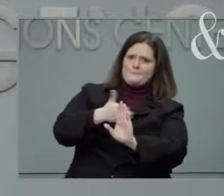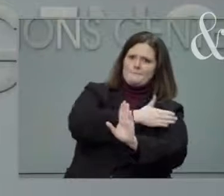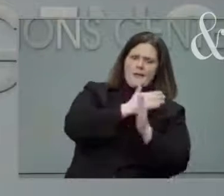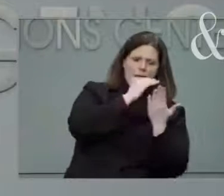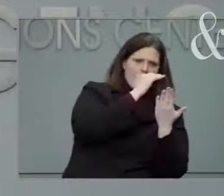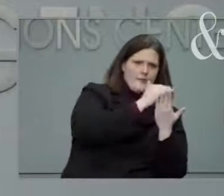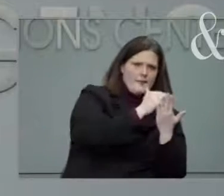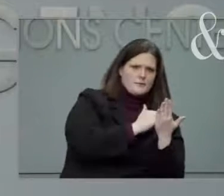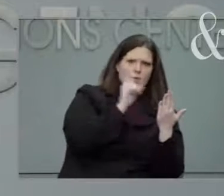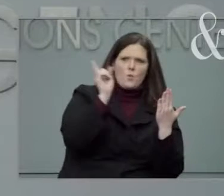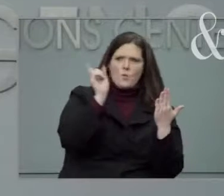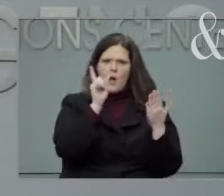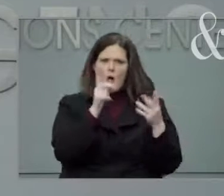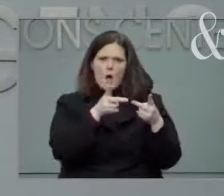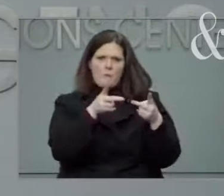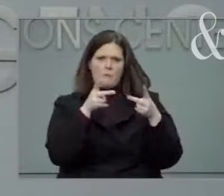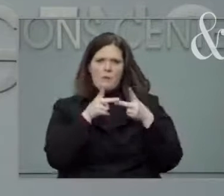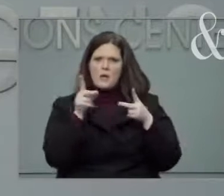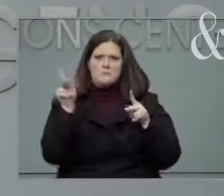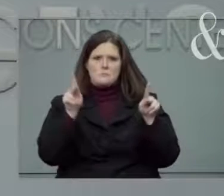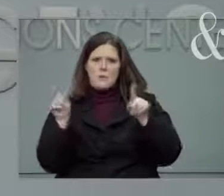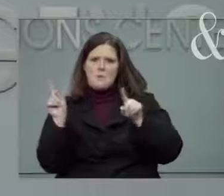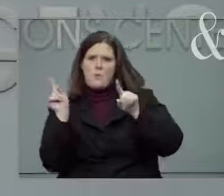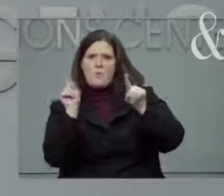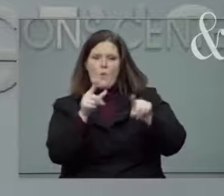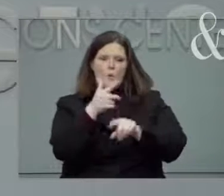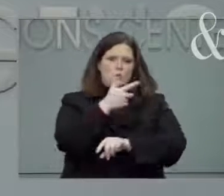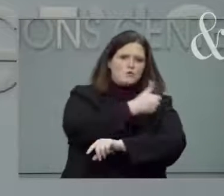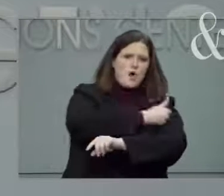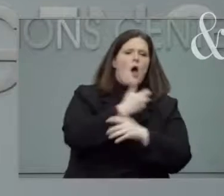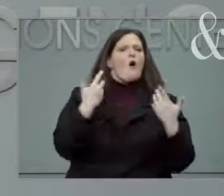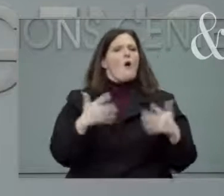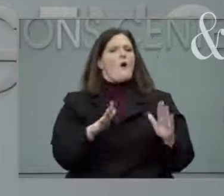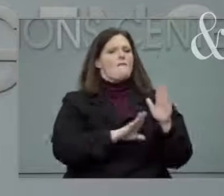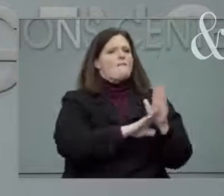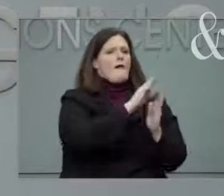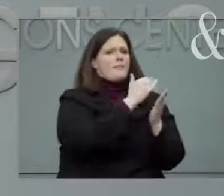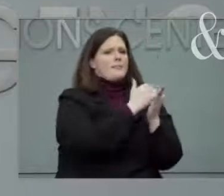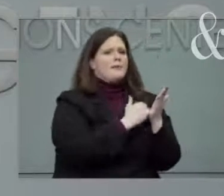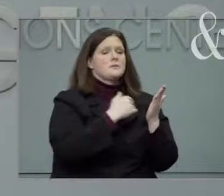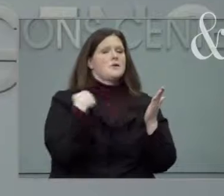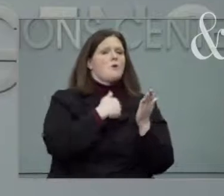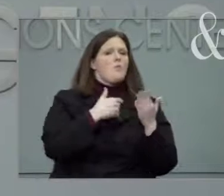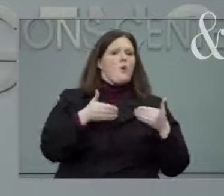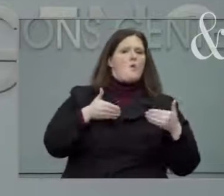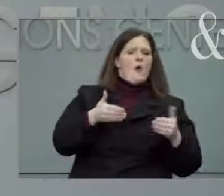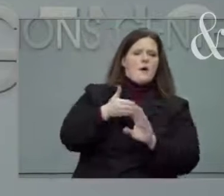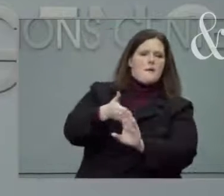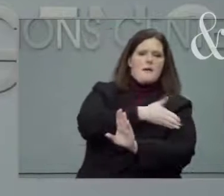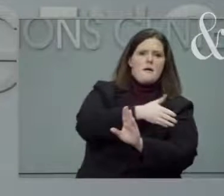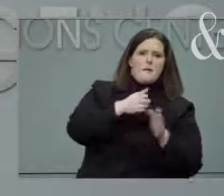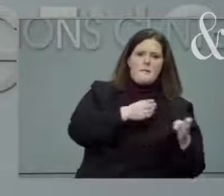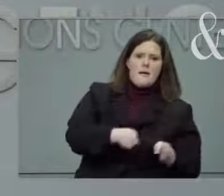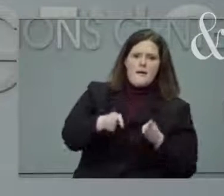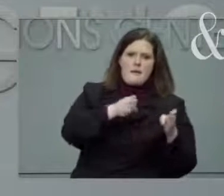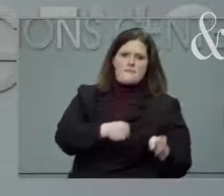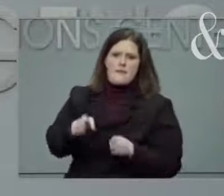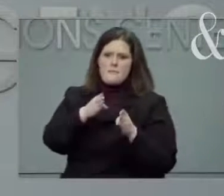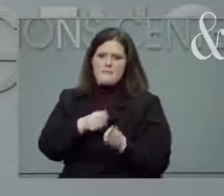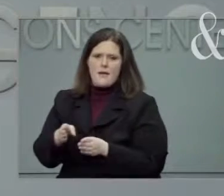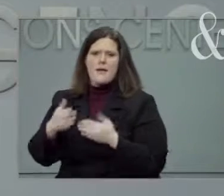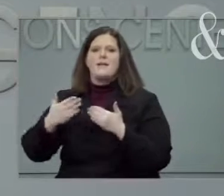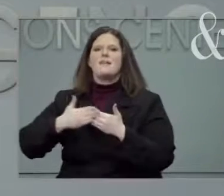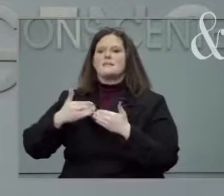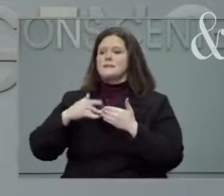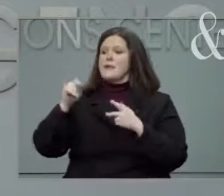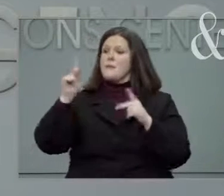this operational guidance. You're going to see that develop. It's why we've given ourselves this time to continue to prepare and make sure that we can move